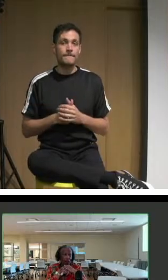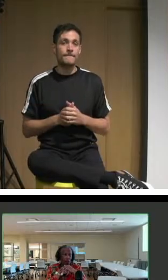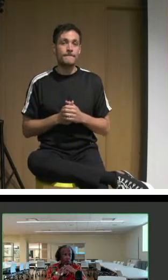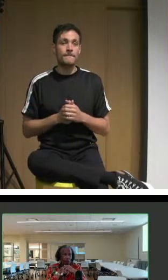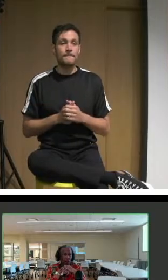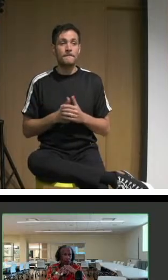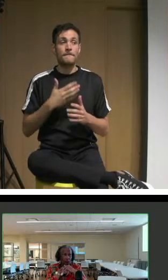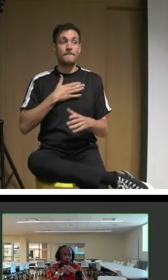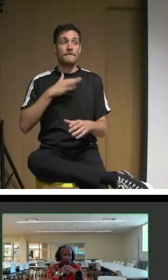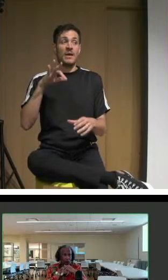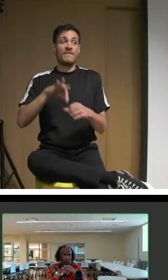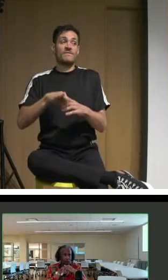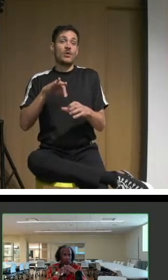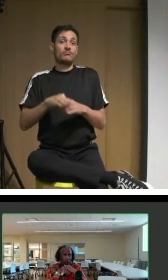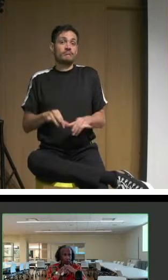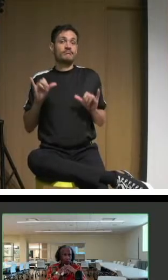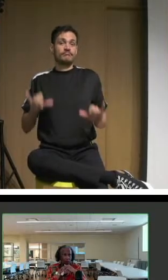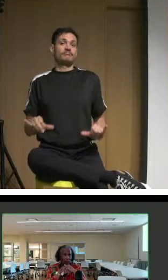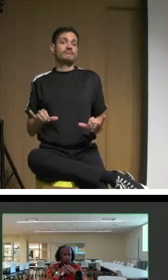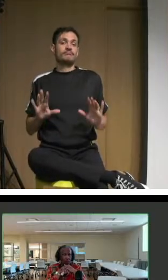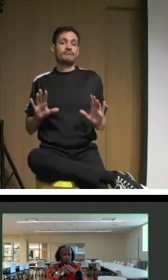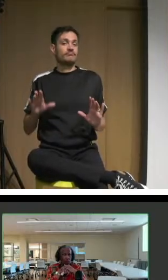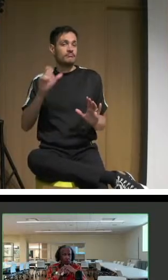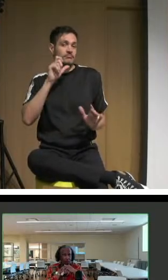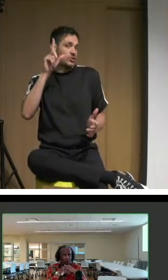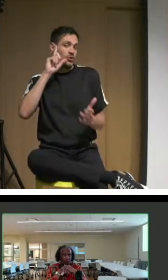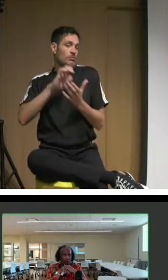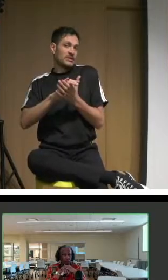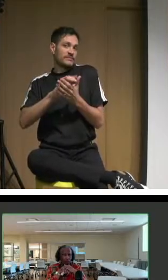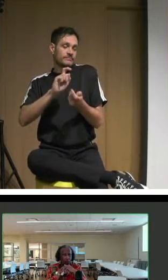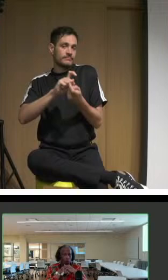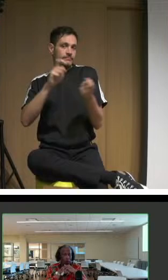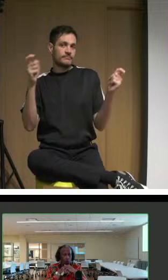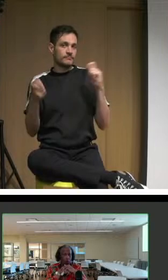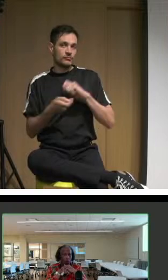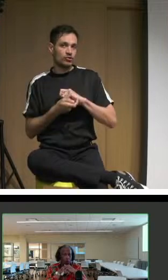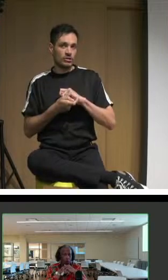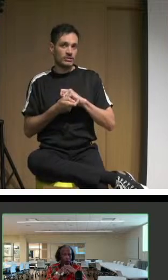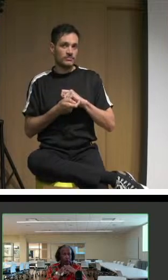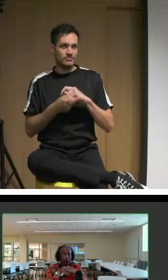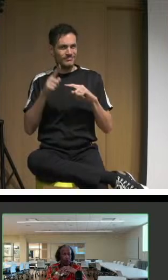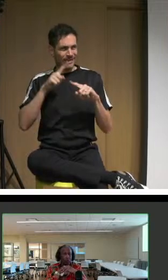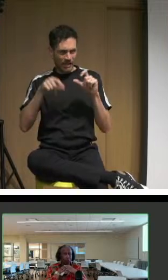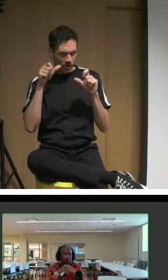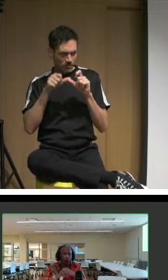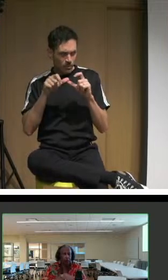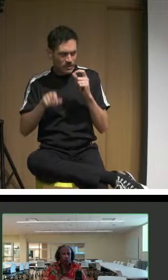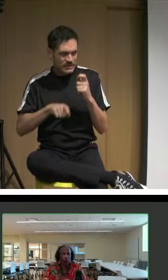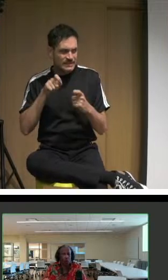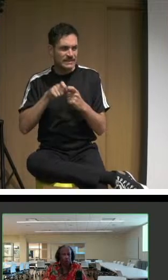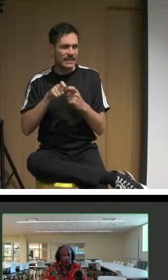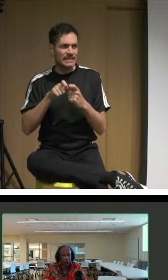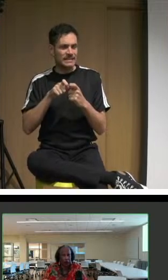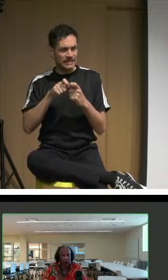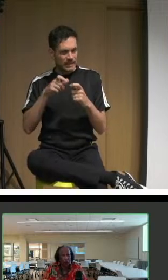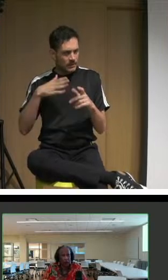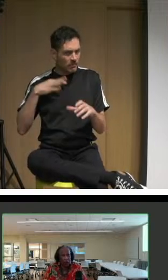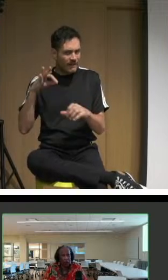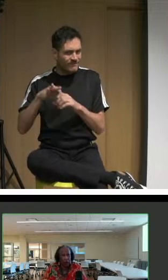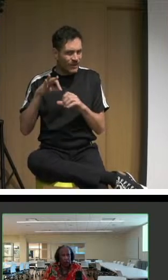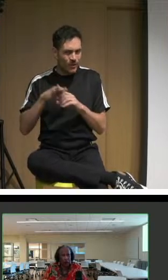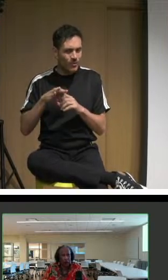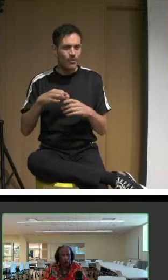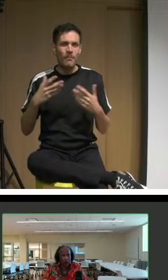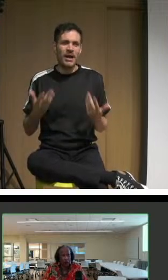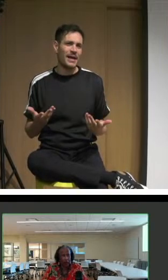My vote was my vote. I don't believe changing it, even though I don't quite remember what my vote was, but